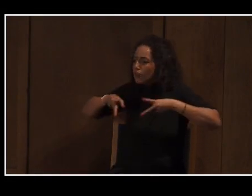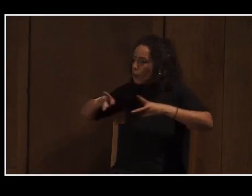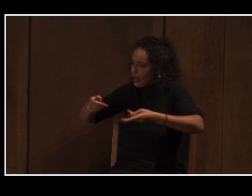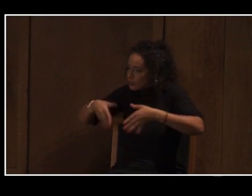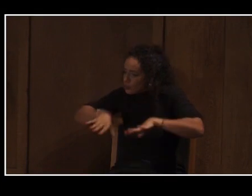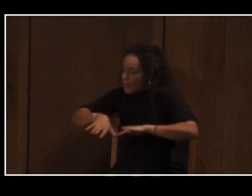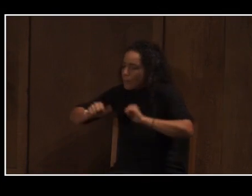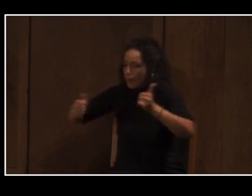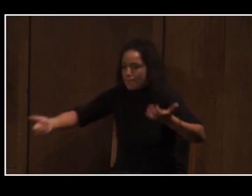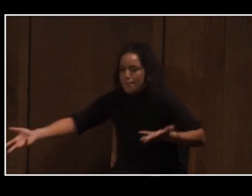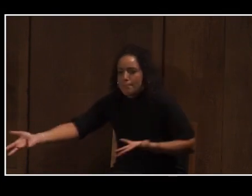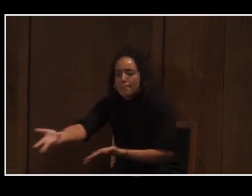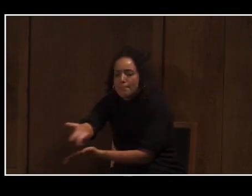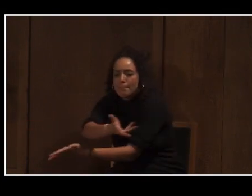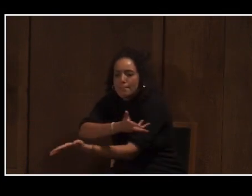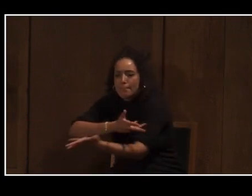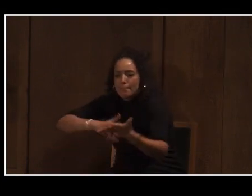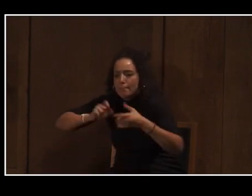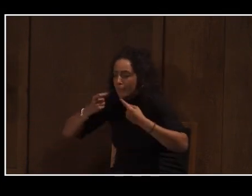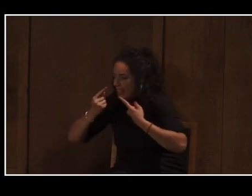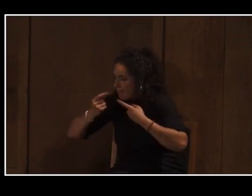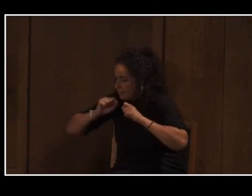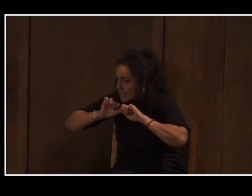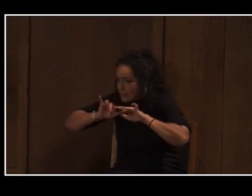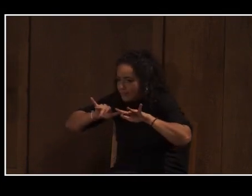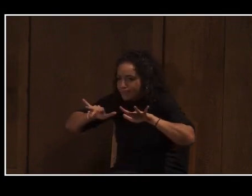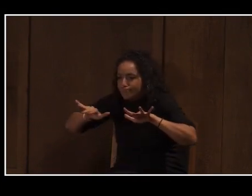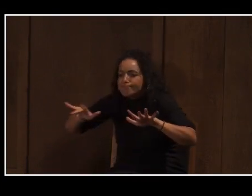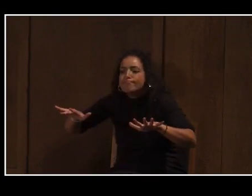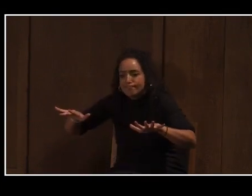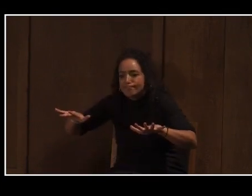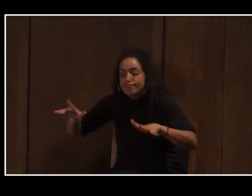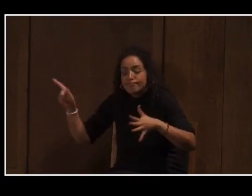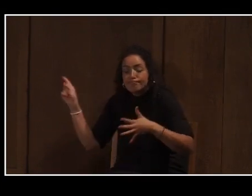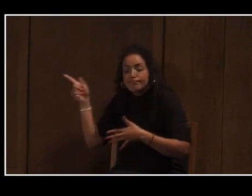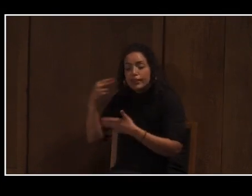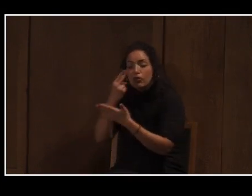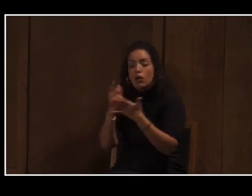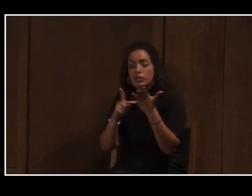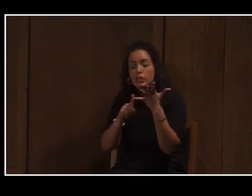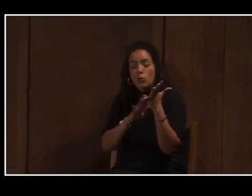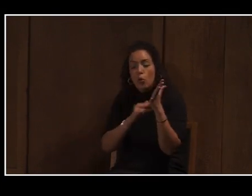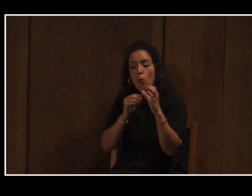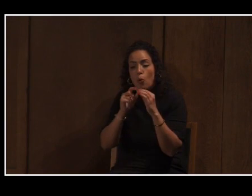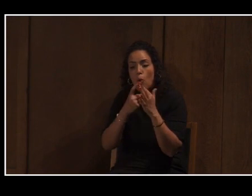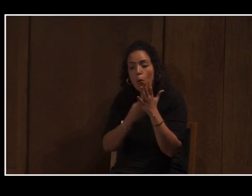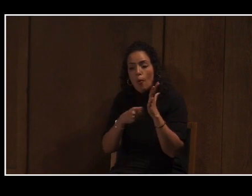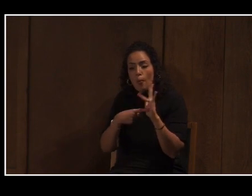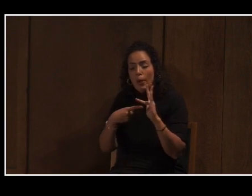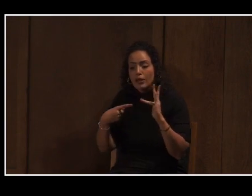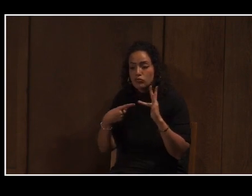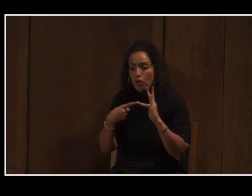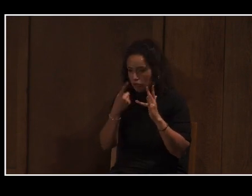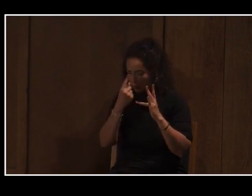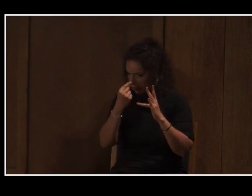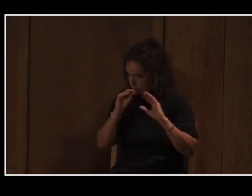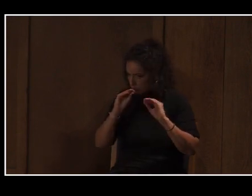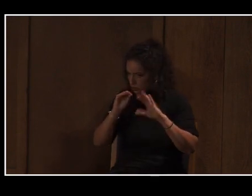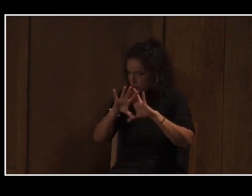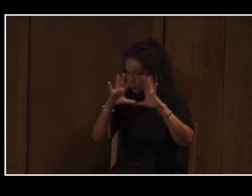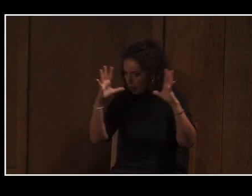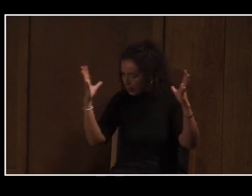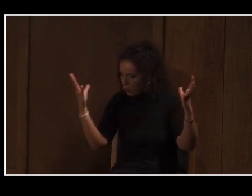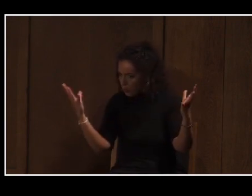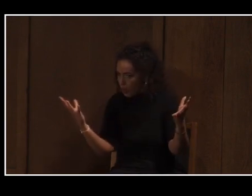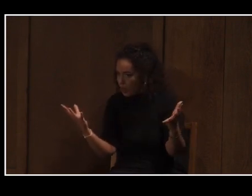was interesting to fold in people like Humberto, who could actually also teach us about world hinting as well. Like these small